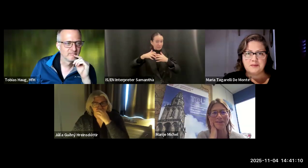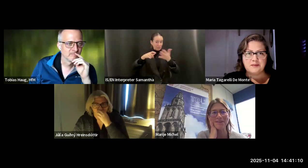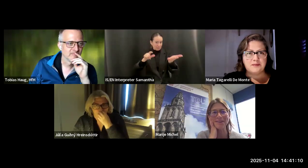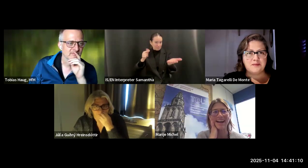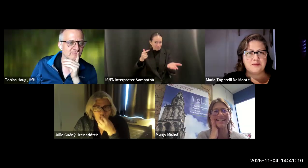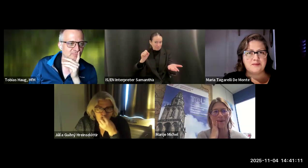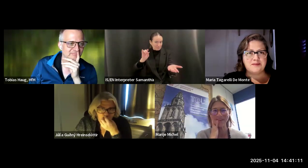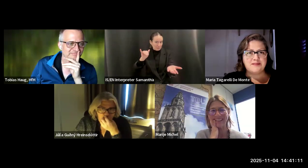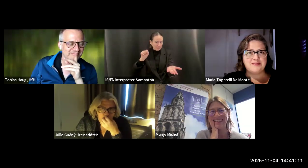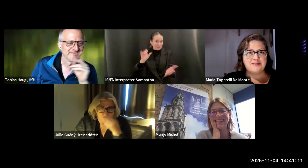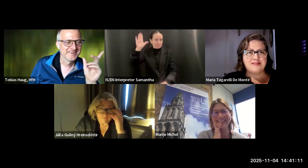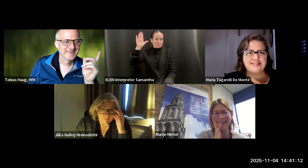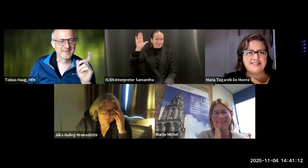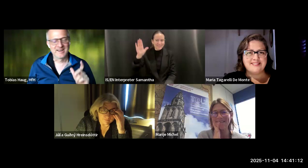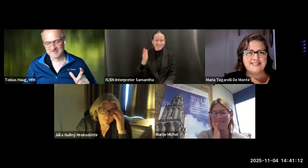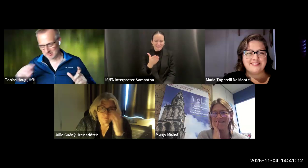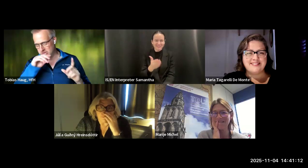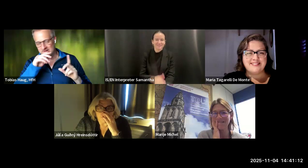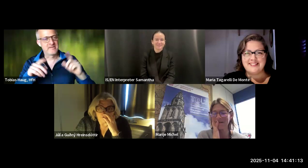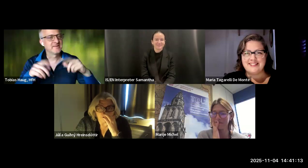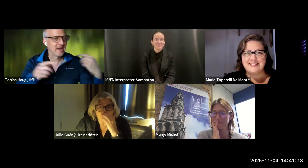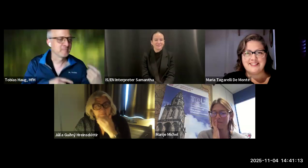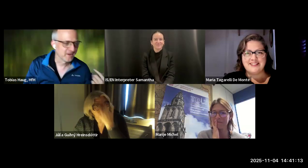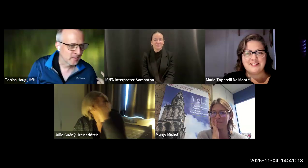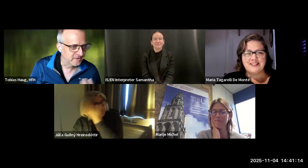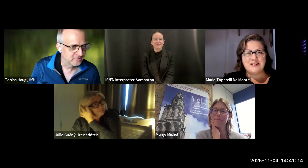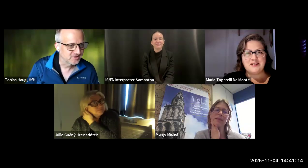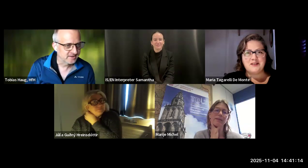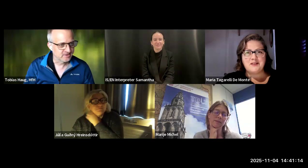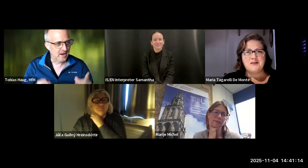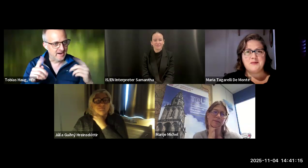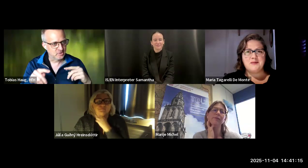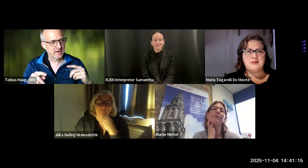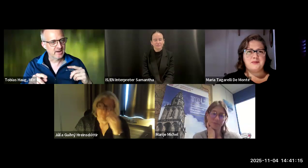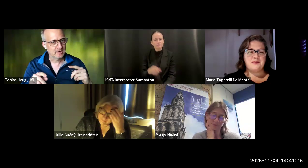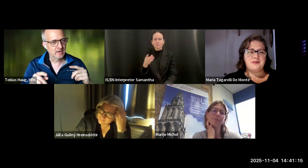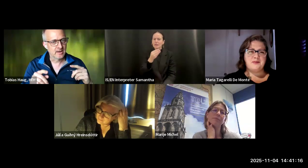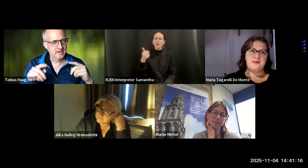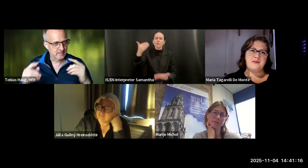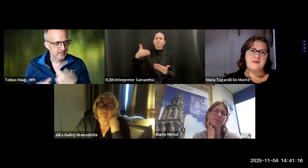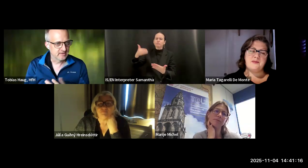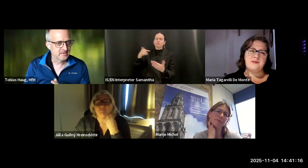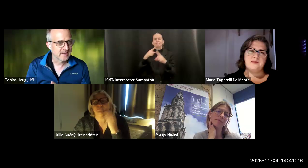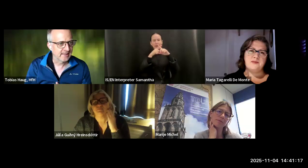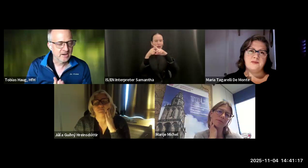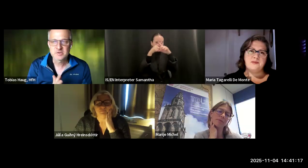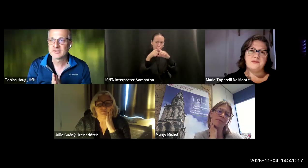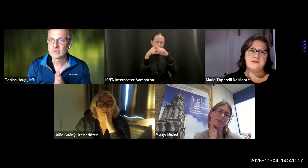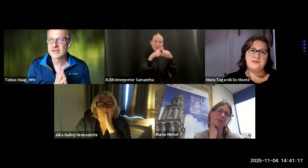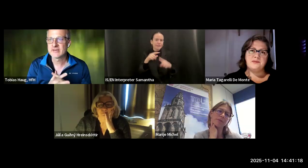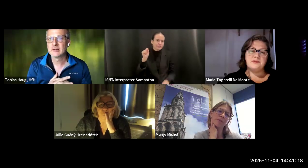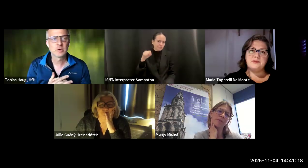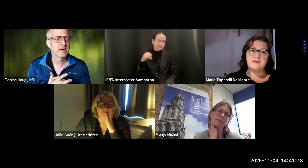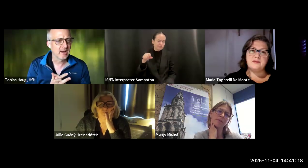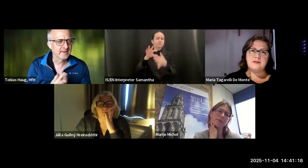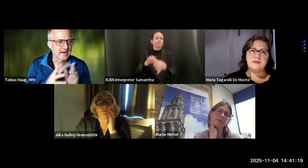Tobias, your hand's up there. Yeah. Yeah, I think there have been quite a few studies, eye tracking and sign